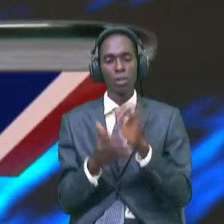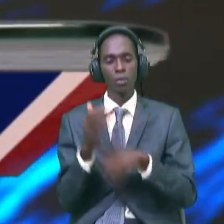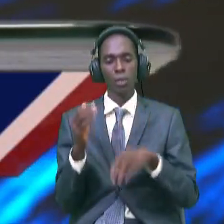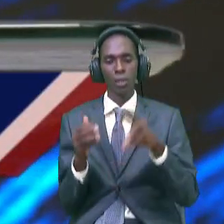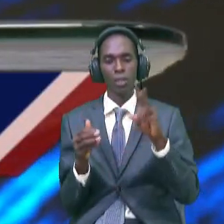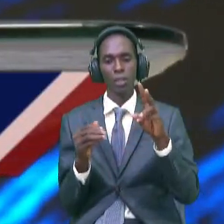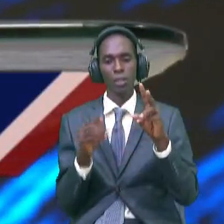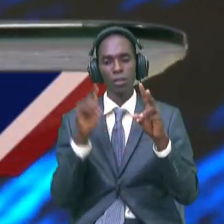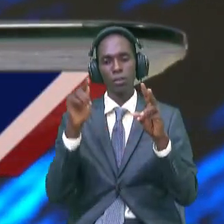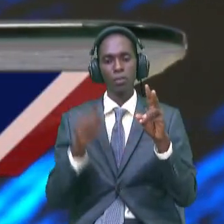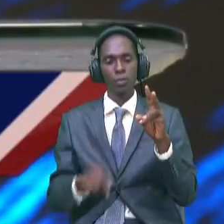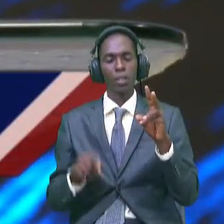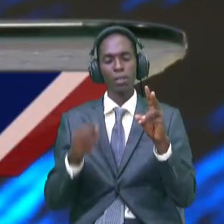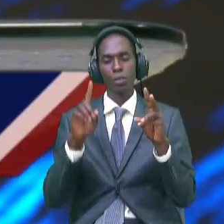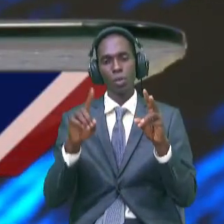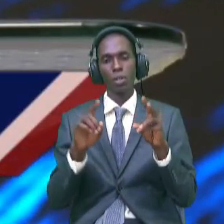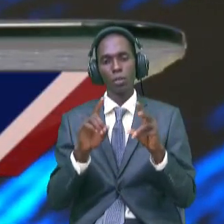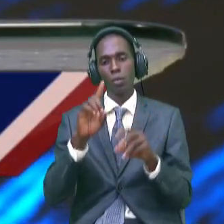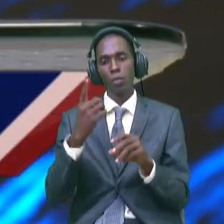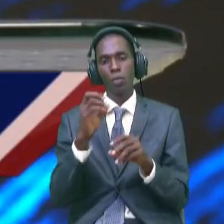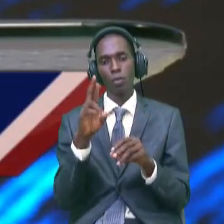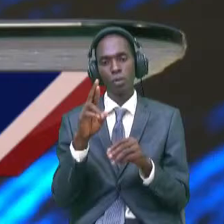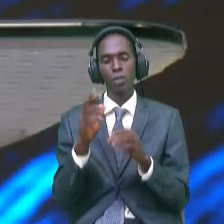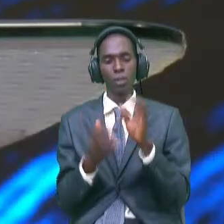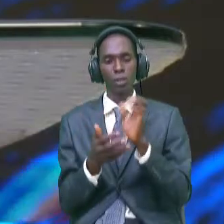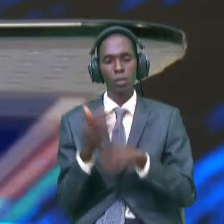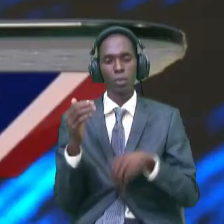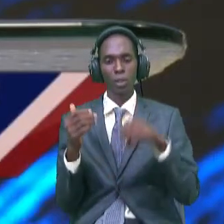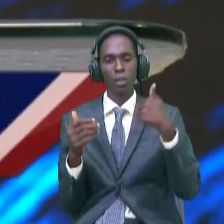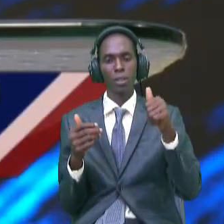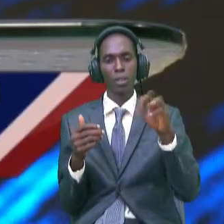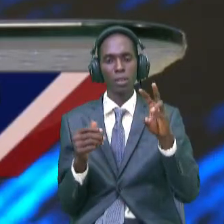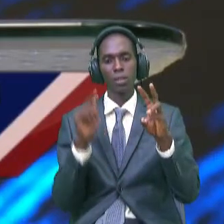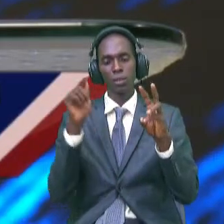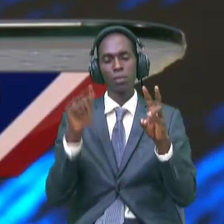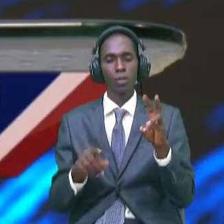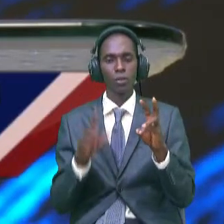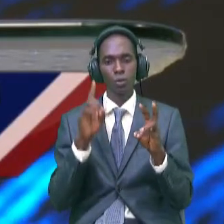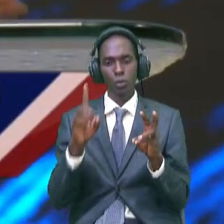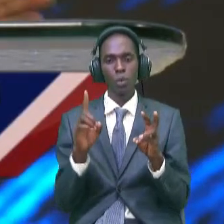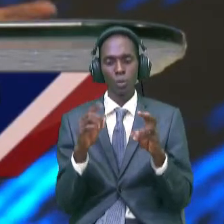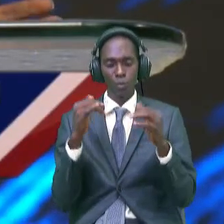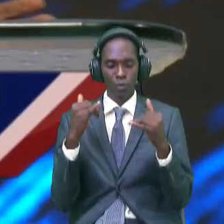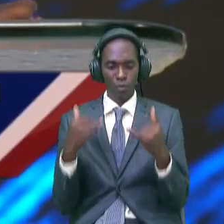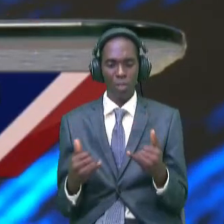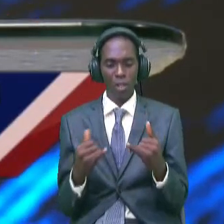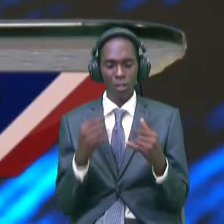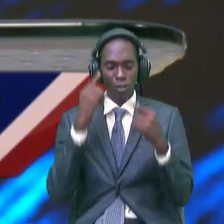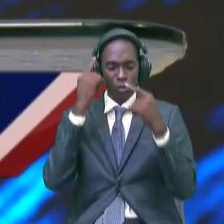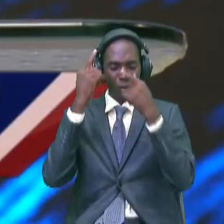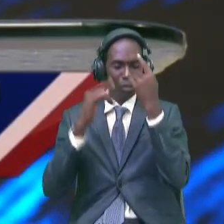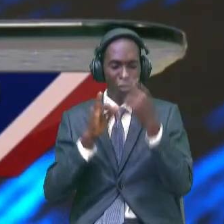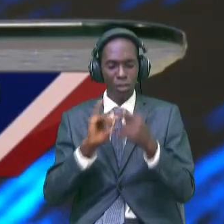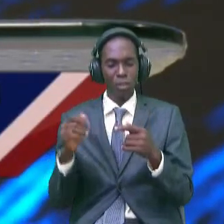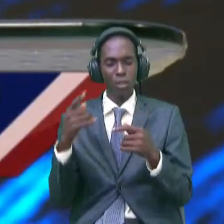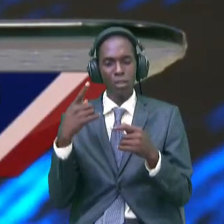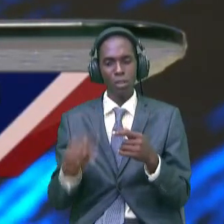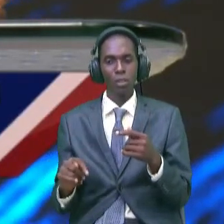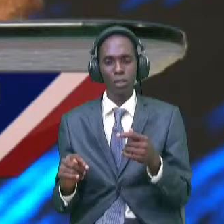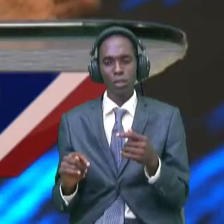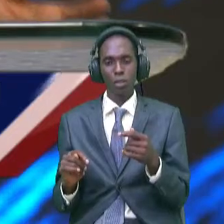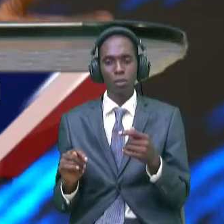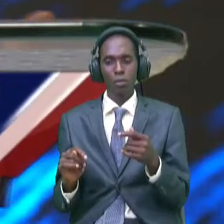1. Now, concerning the collection for the saints. The collection for the saints.